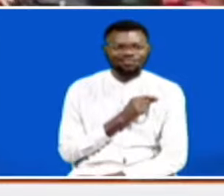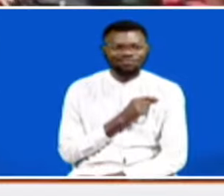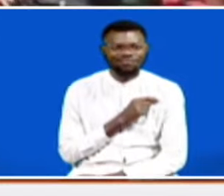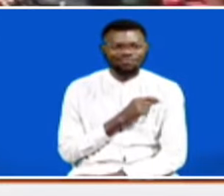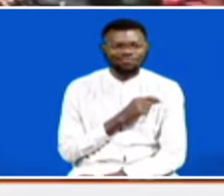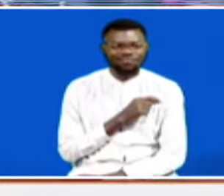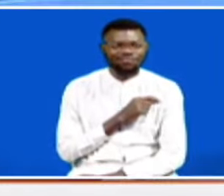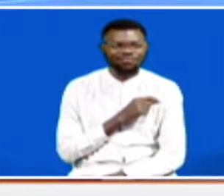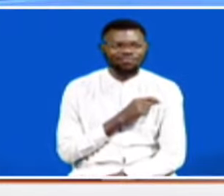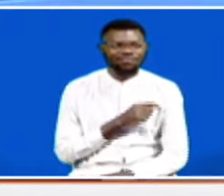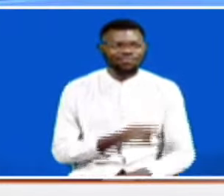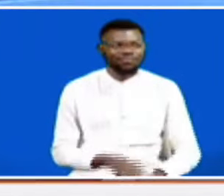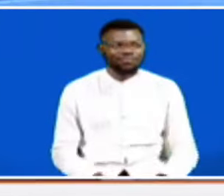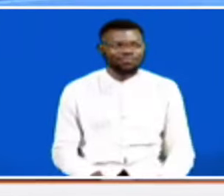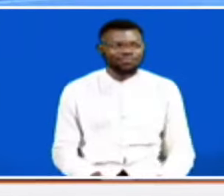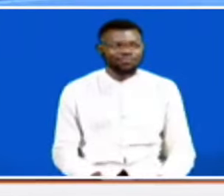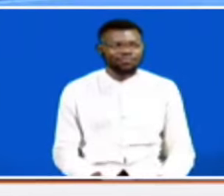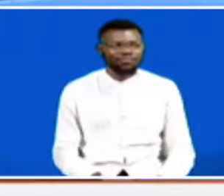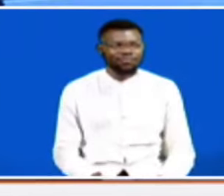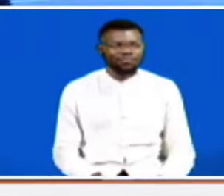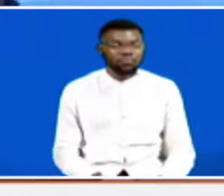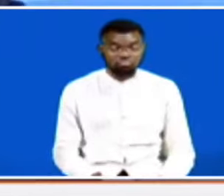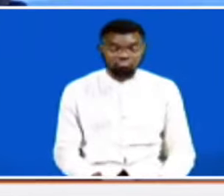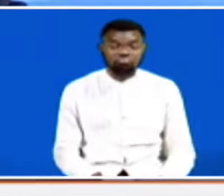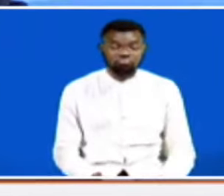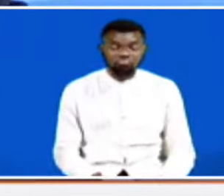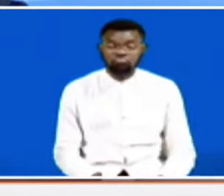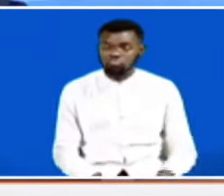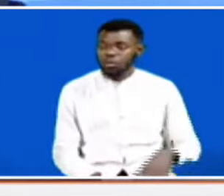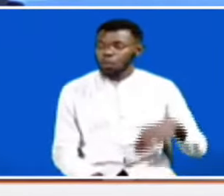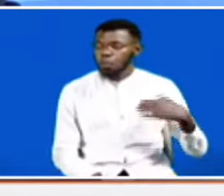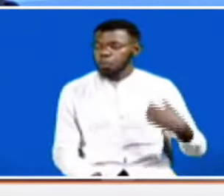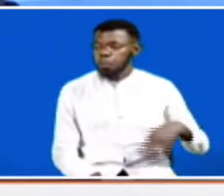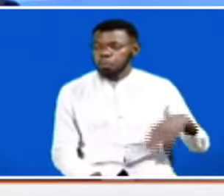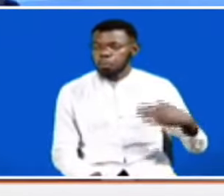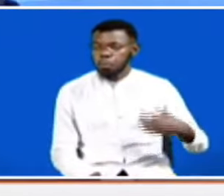Very interesting indeed in Parliament. One of the topics of discussion.